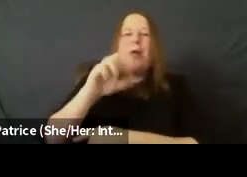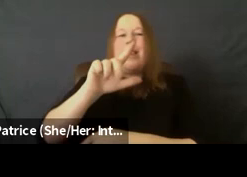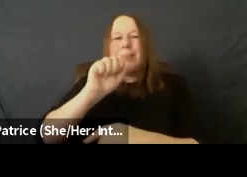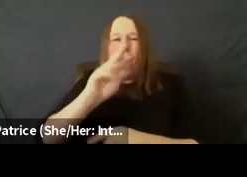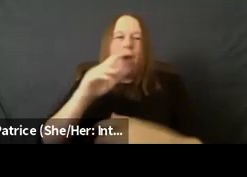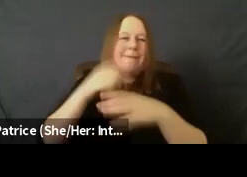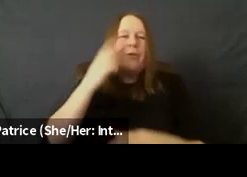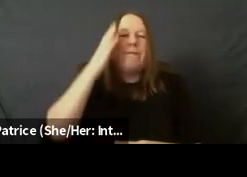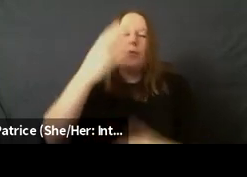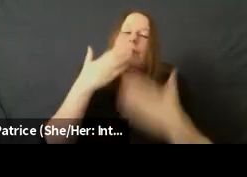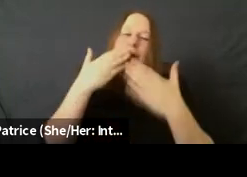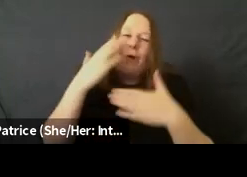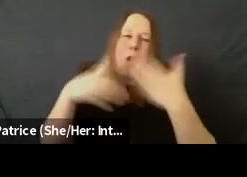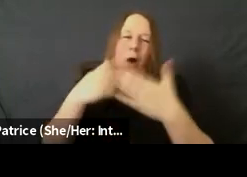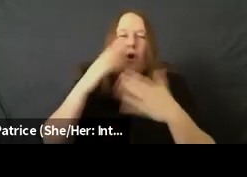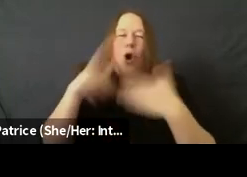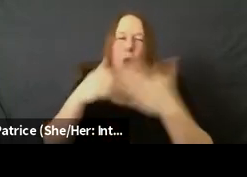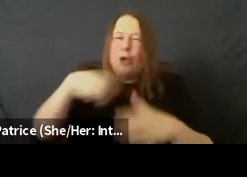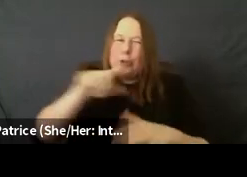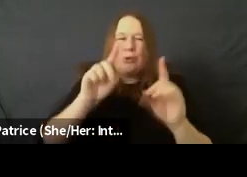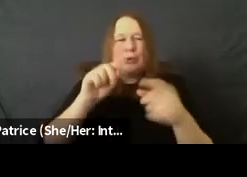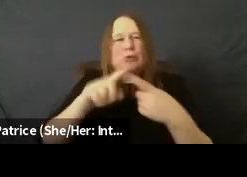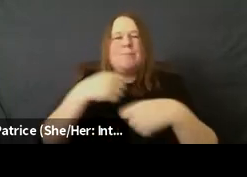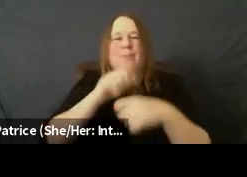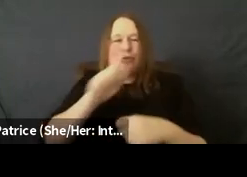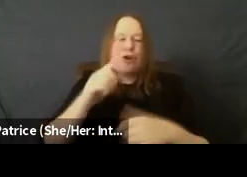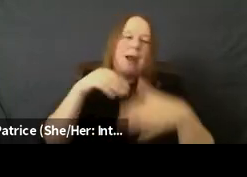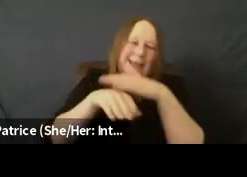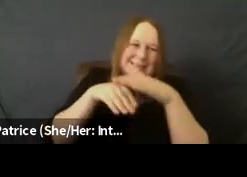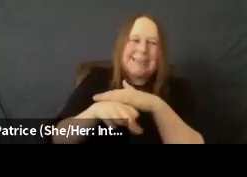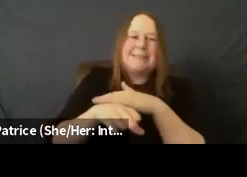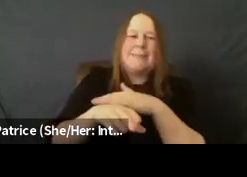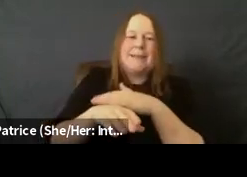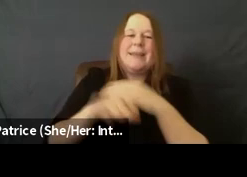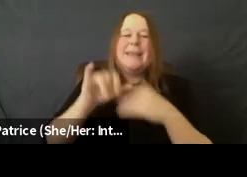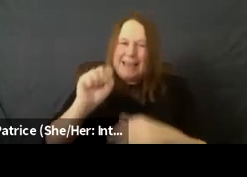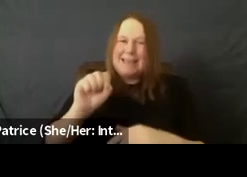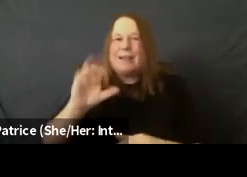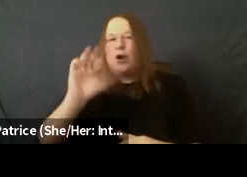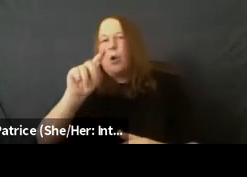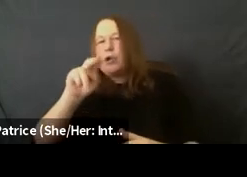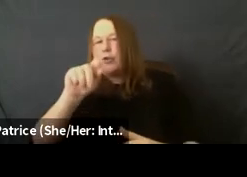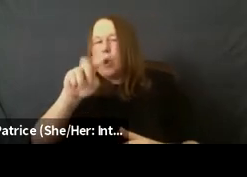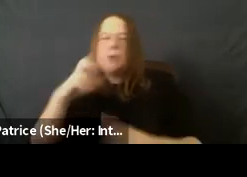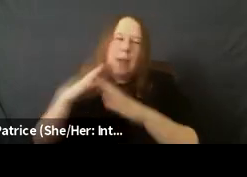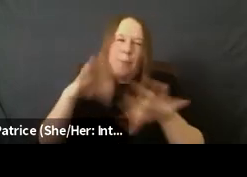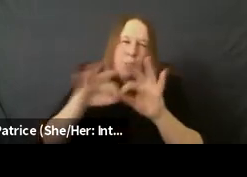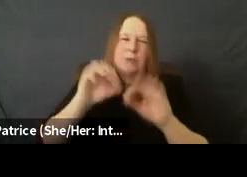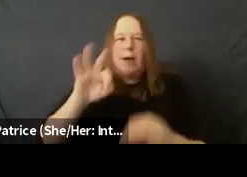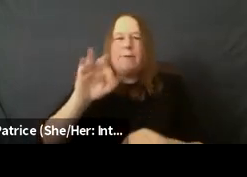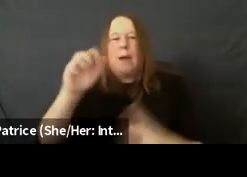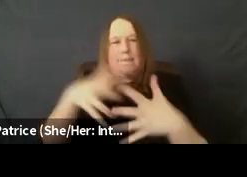Thank you all for all you do to ensure that accessibility is a cornerstone of